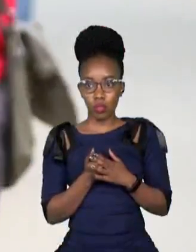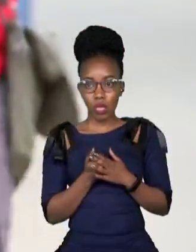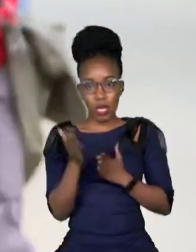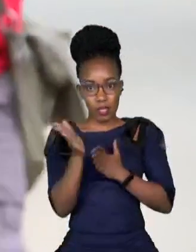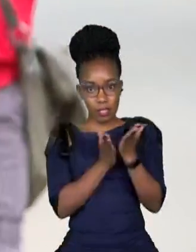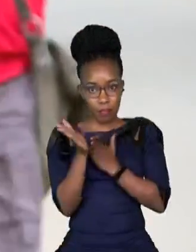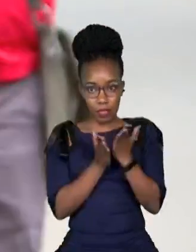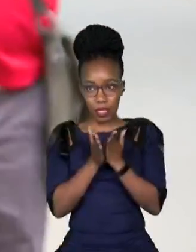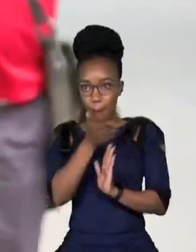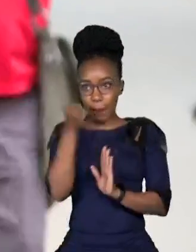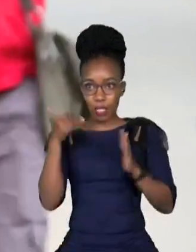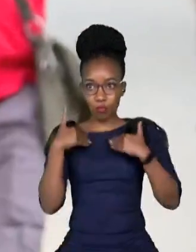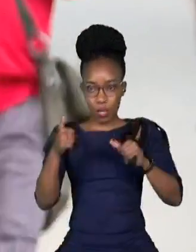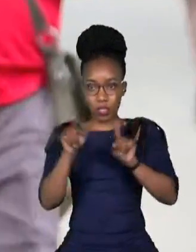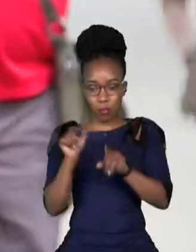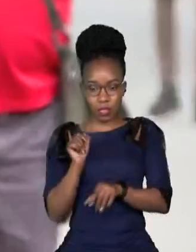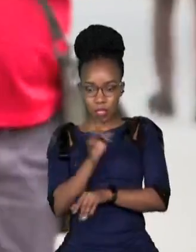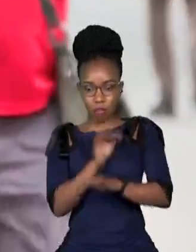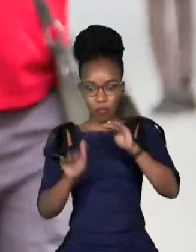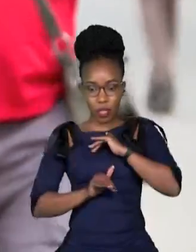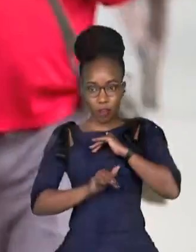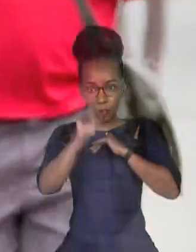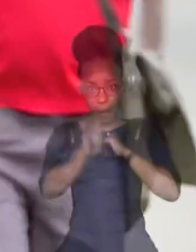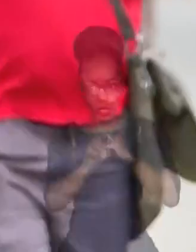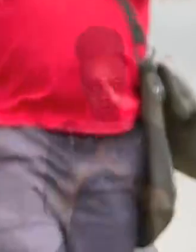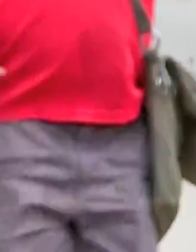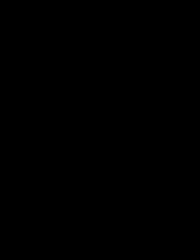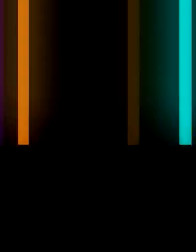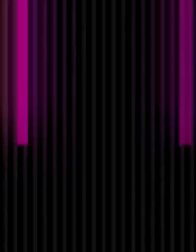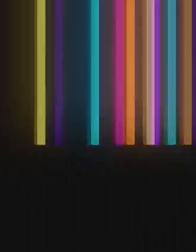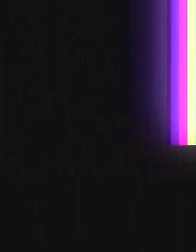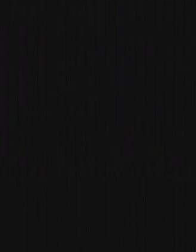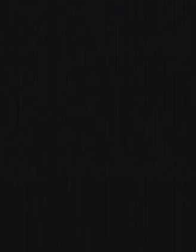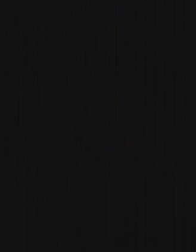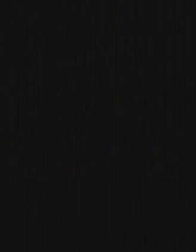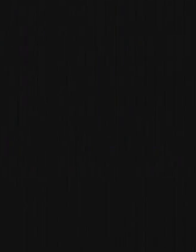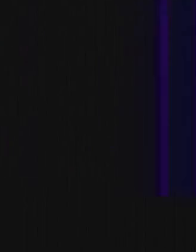poor health services and understaffing by the medical health personnel. Rachel Nduati.